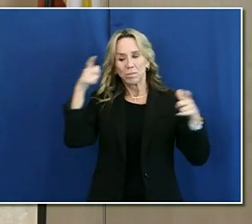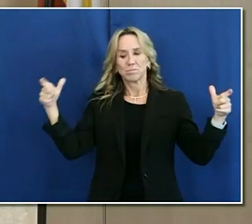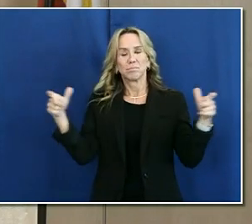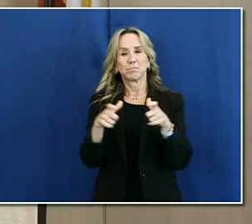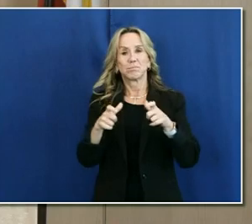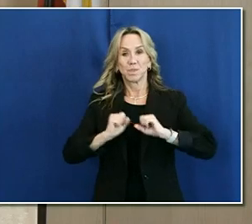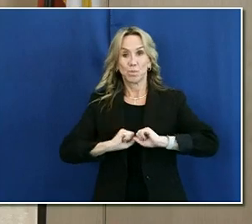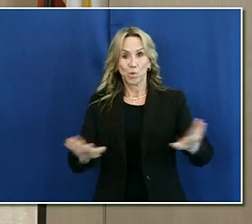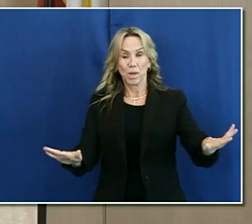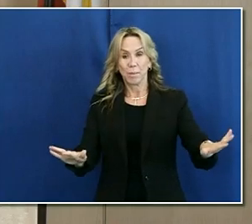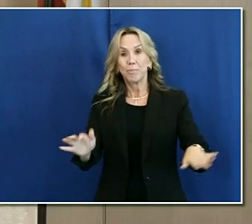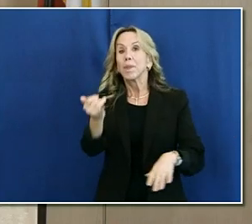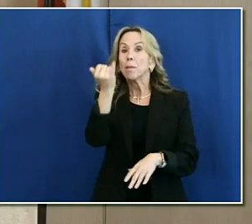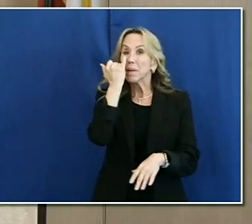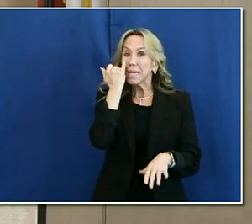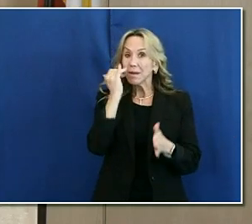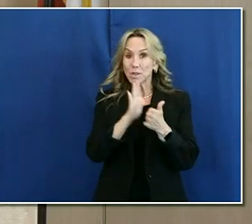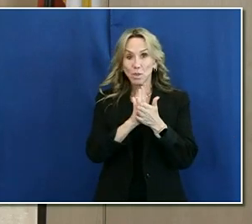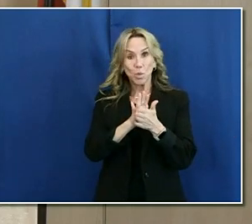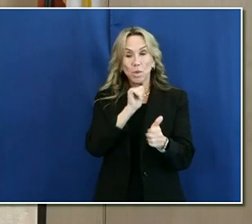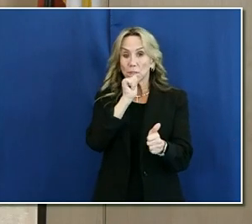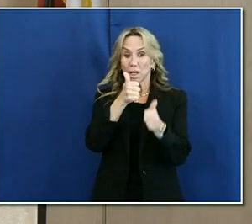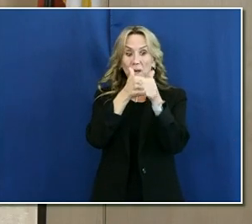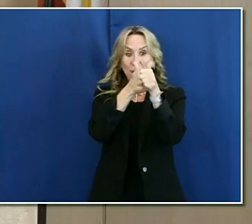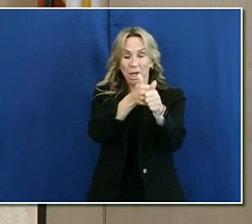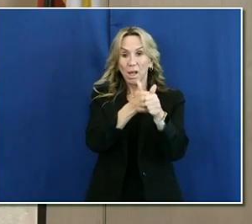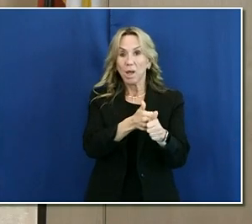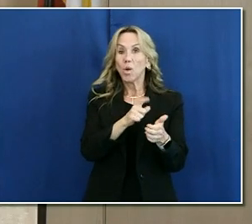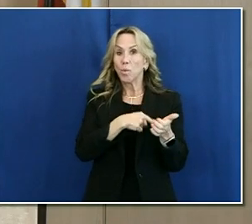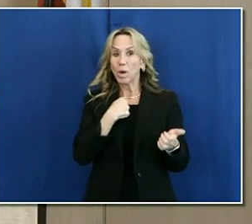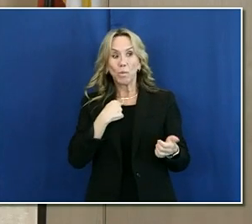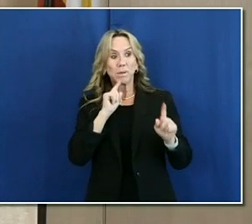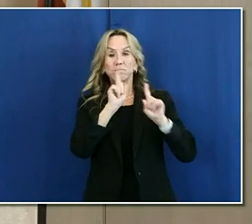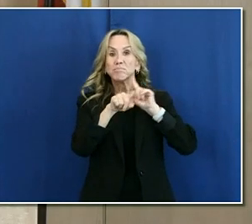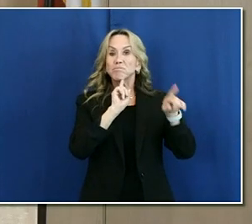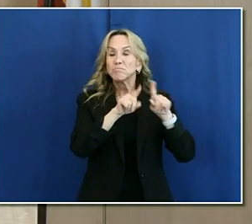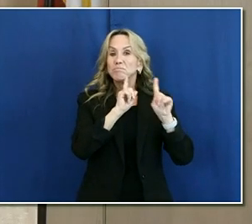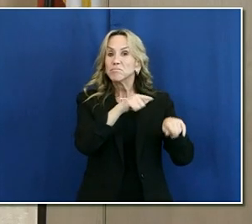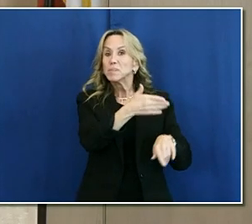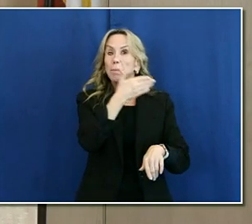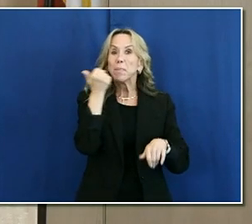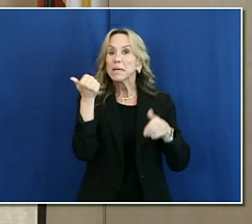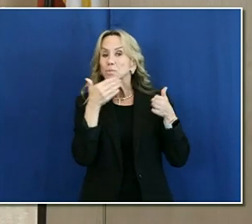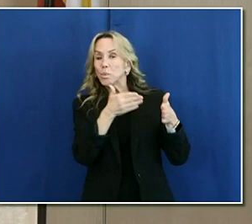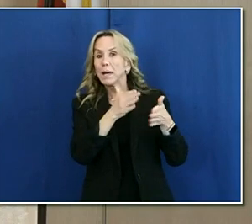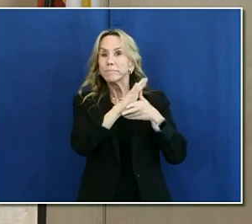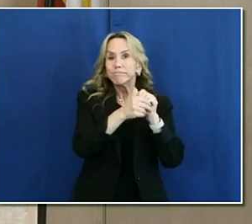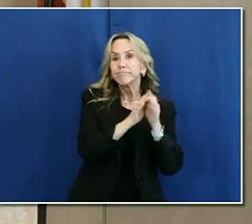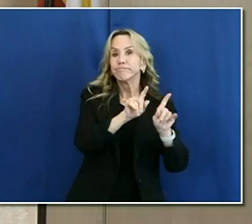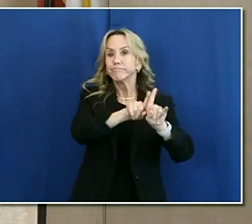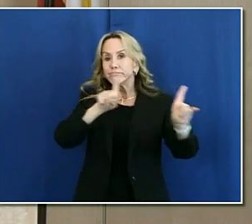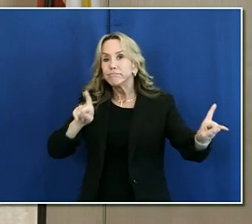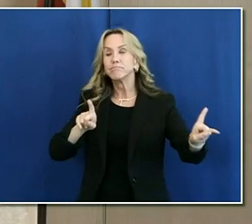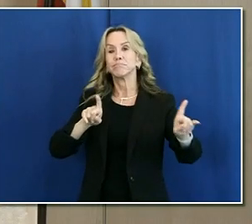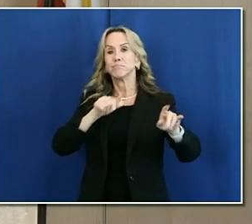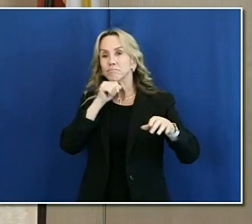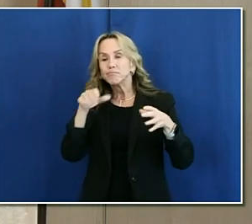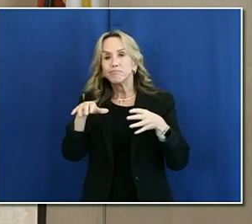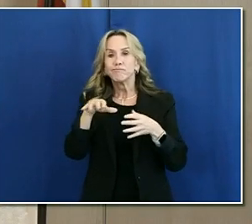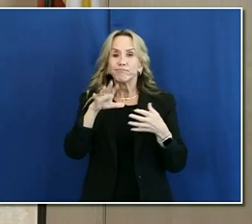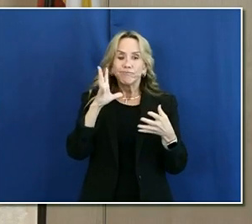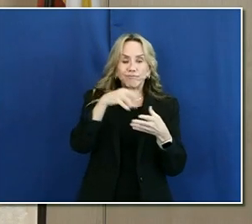If schools do not adhere to those best practices, spread can increase because people are coming in, as was